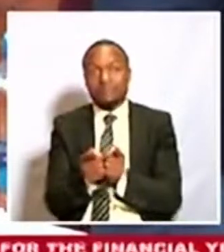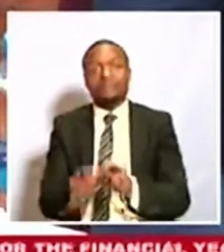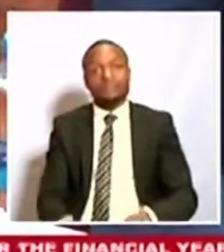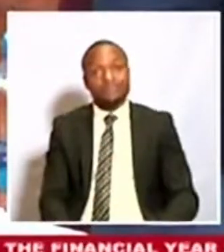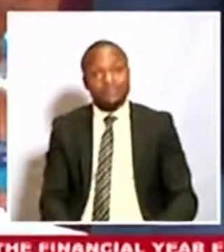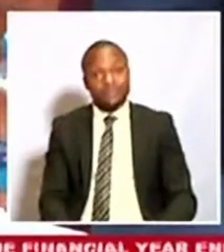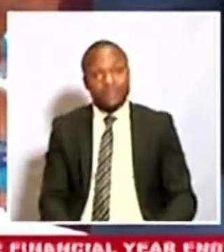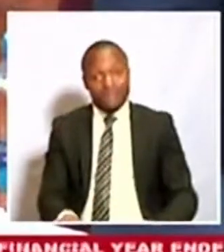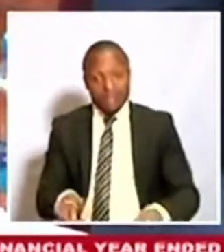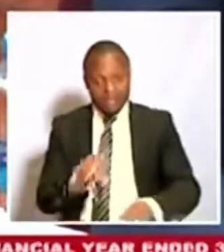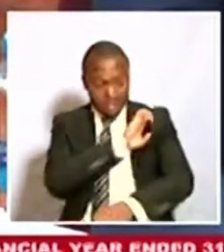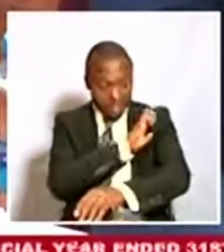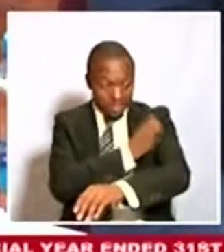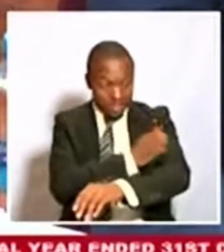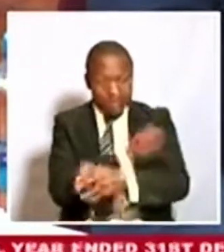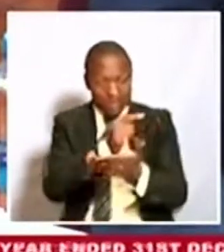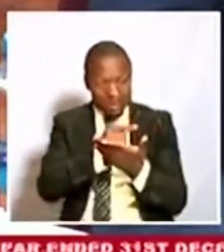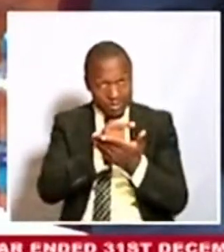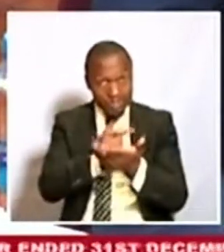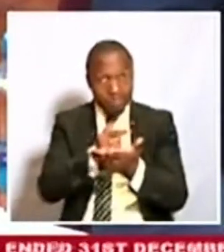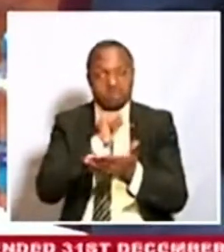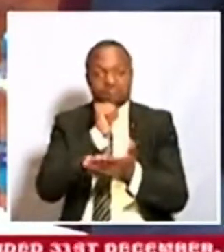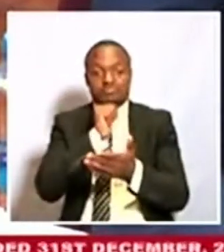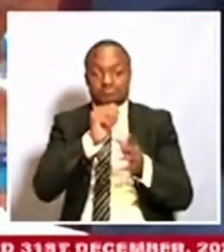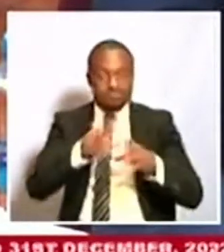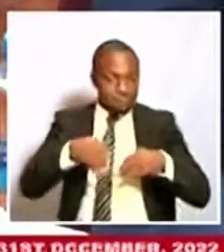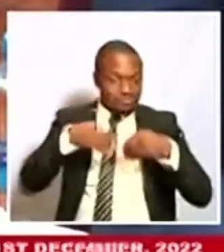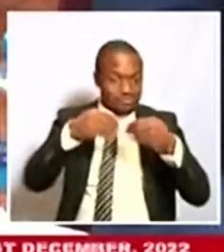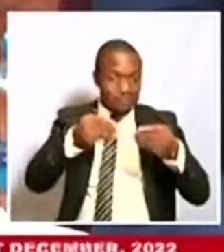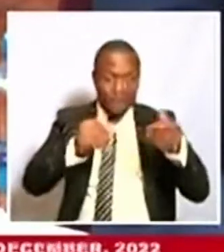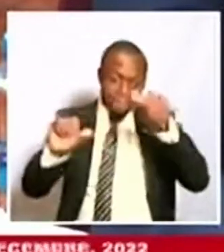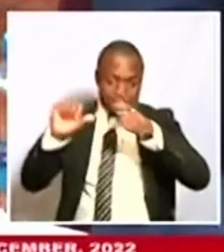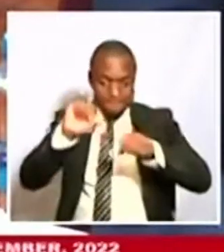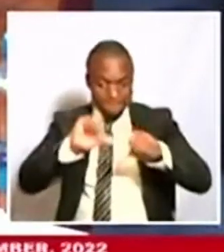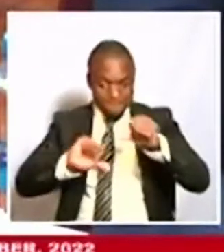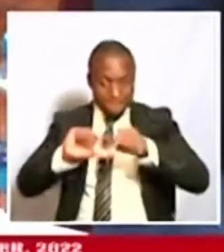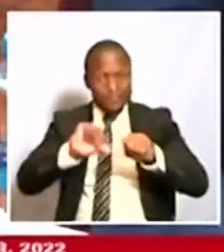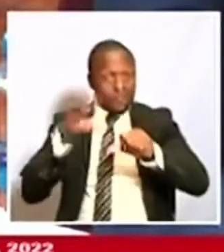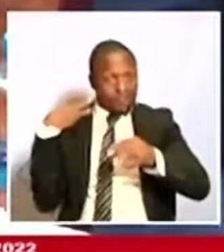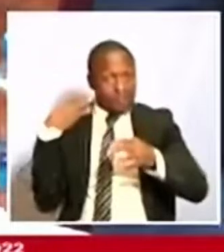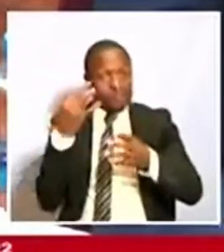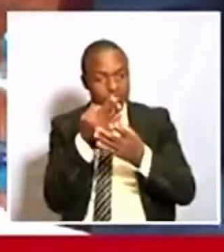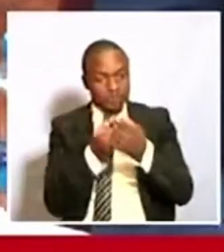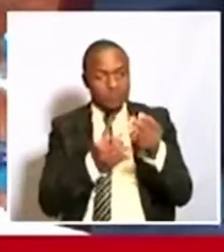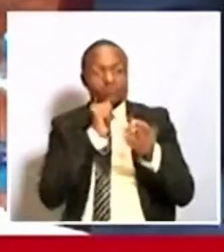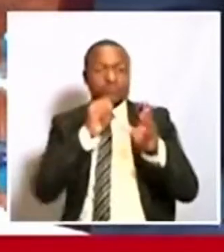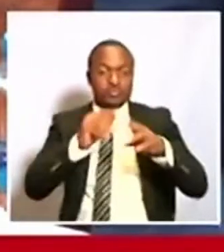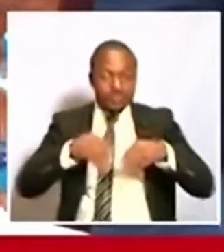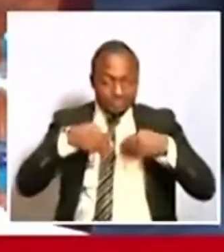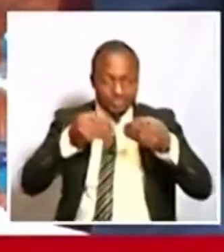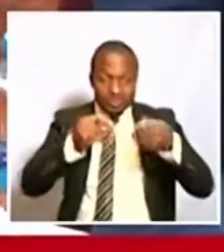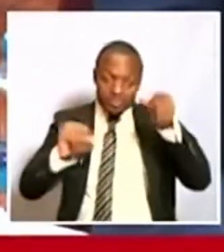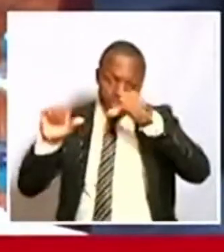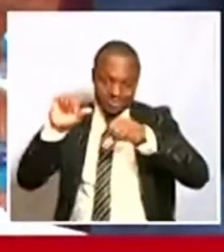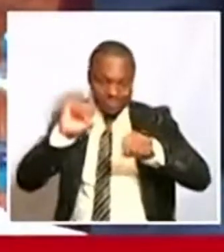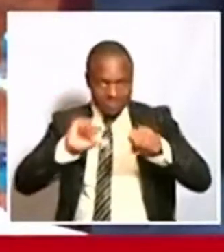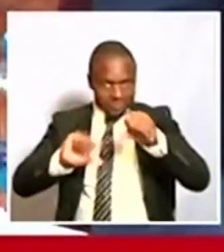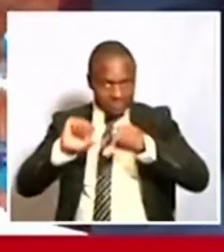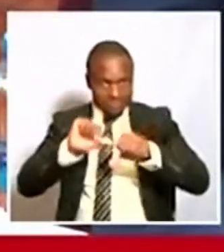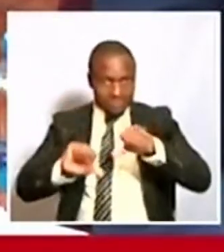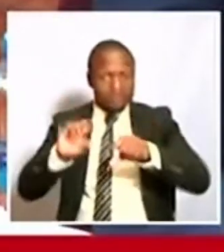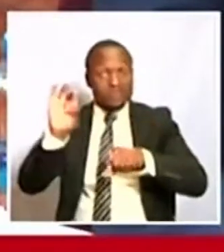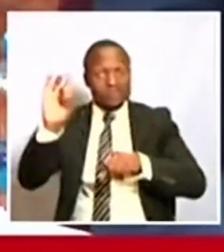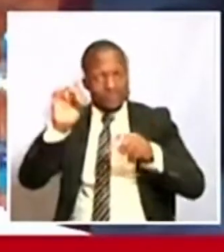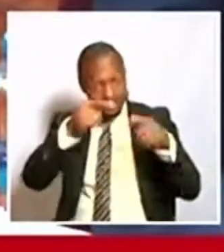As empowerment grants were not availed for audit. These application forms, Chair, were not availed for audit for